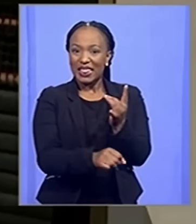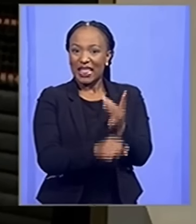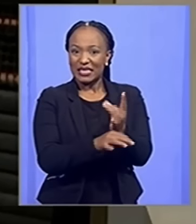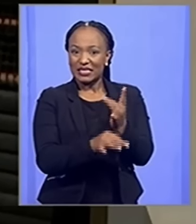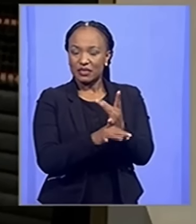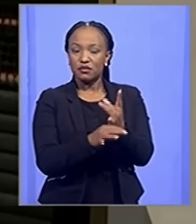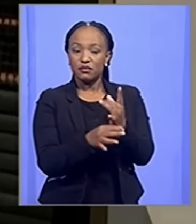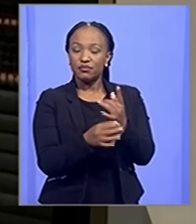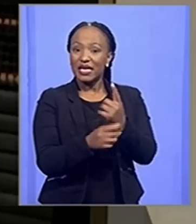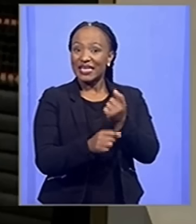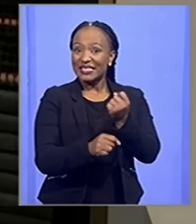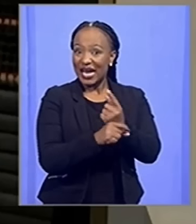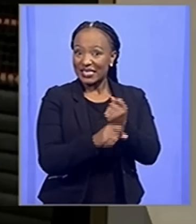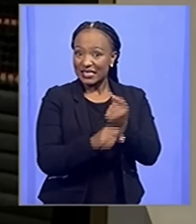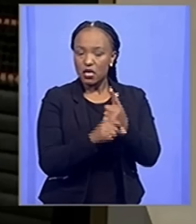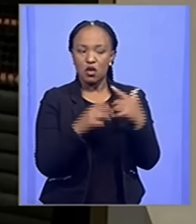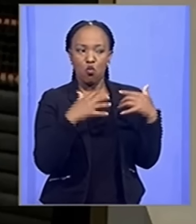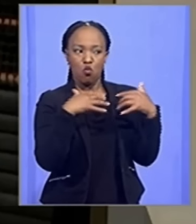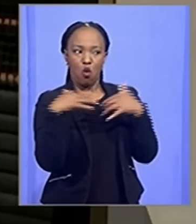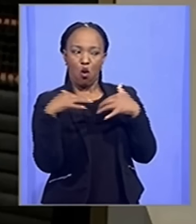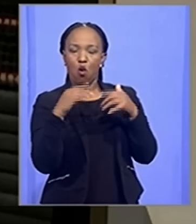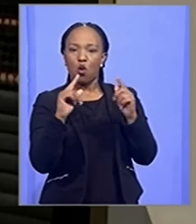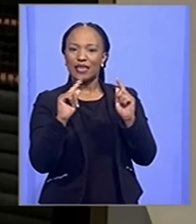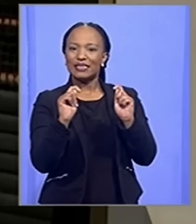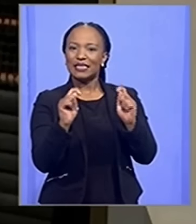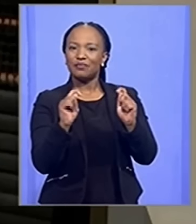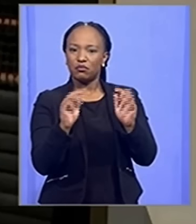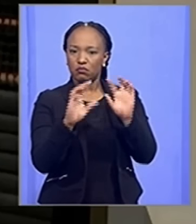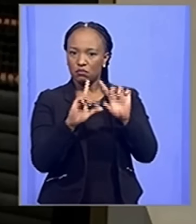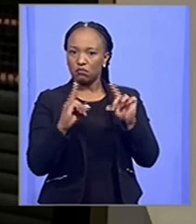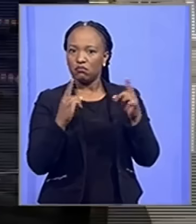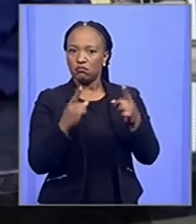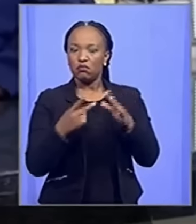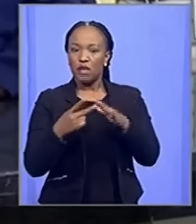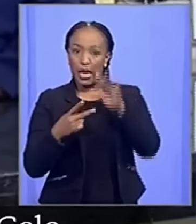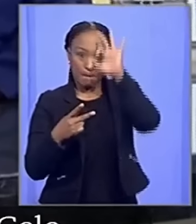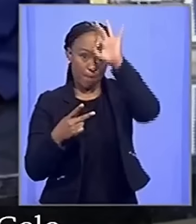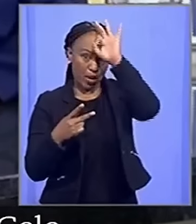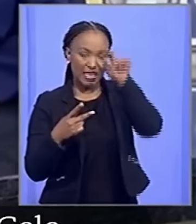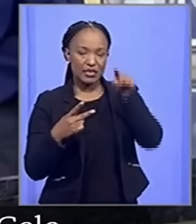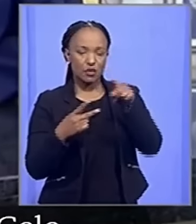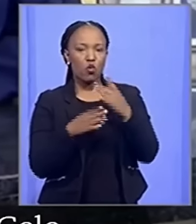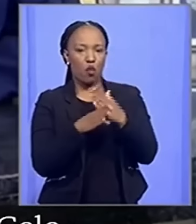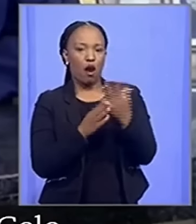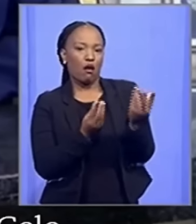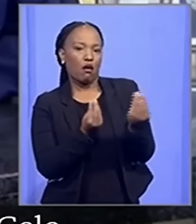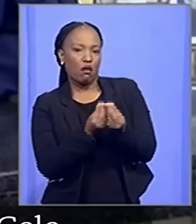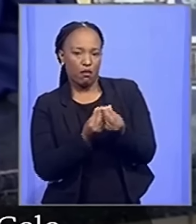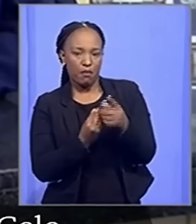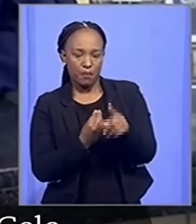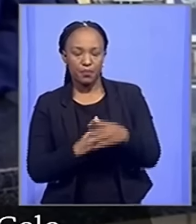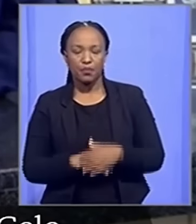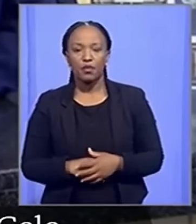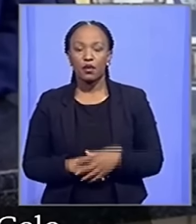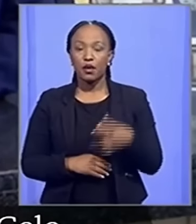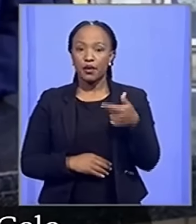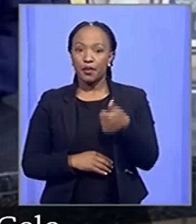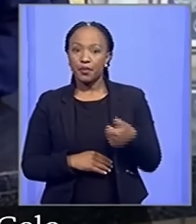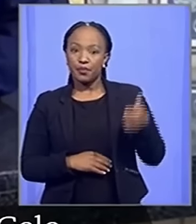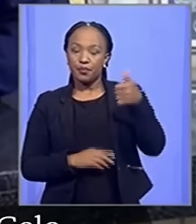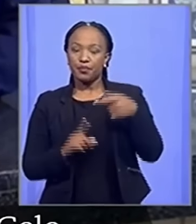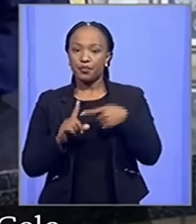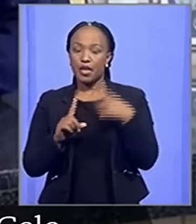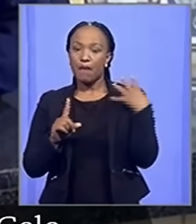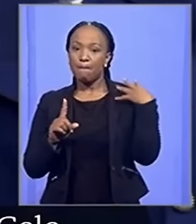the Department of Transport, we are working together with the Department of Police. Tona ya sepodisi o kgarile dipolao tse di golaganeng le dikhuduego